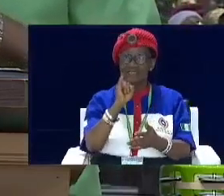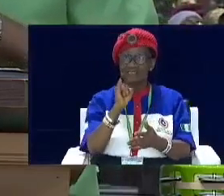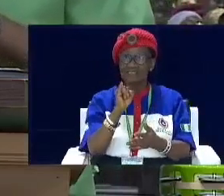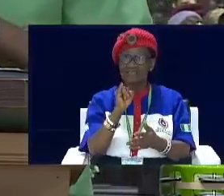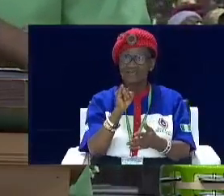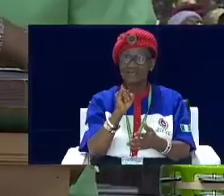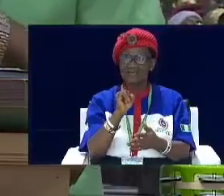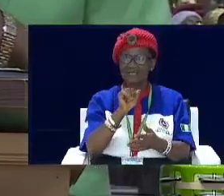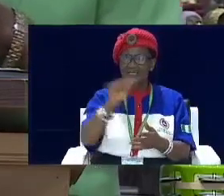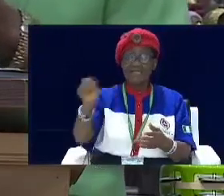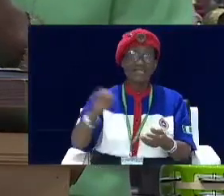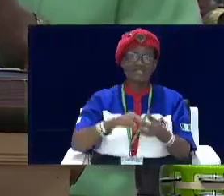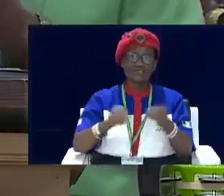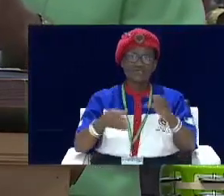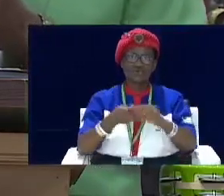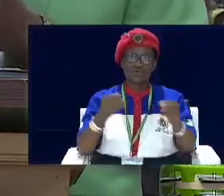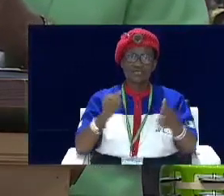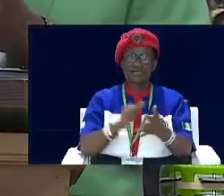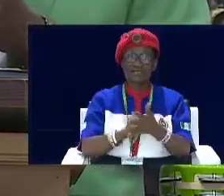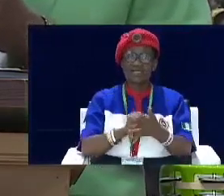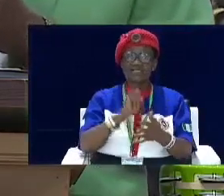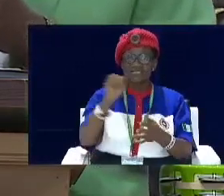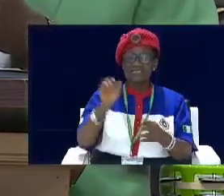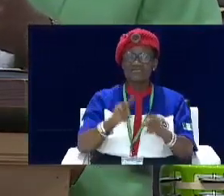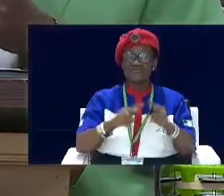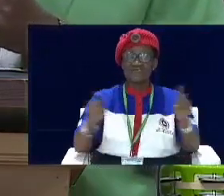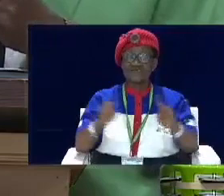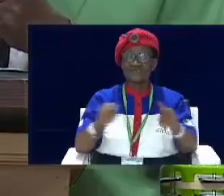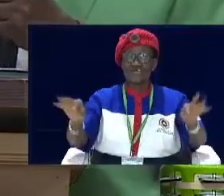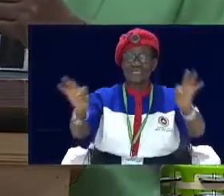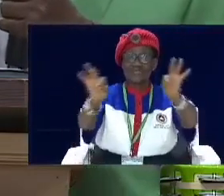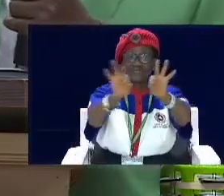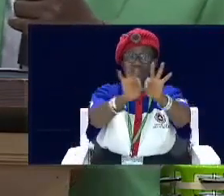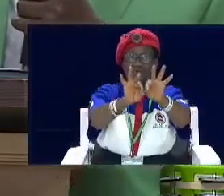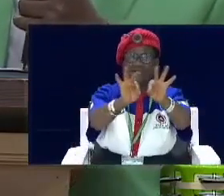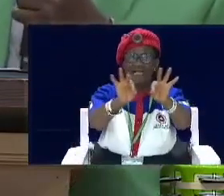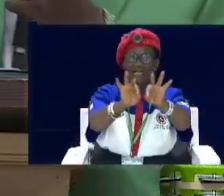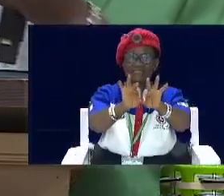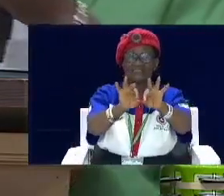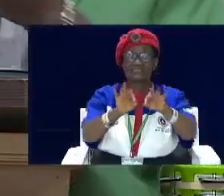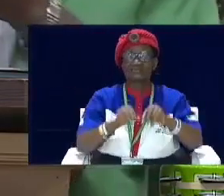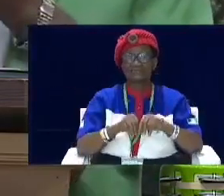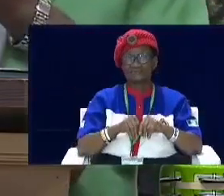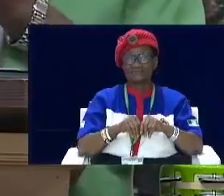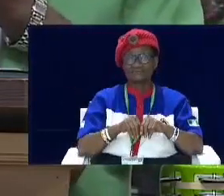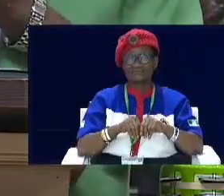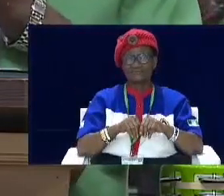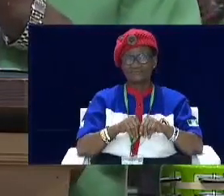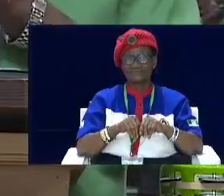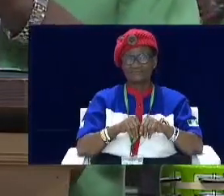a story that is very very important. Itore to se pataki that